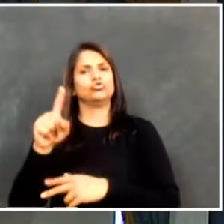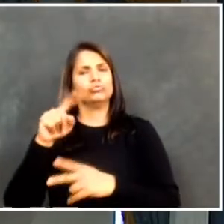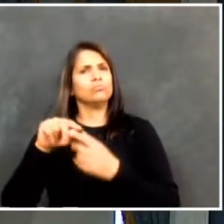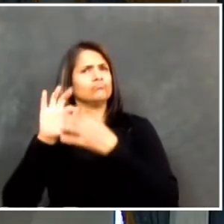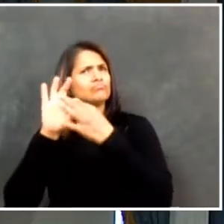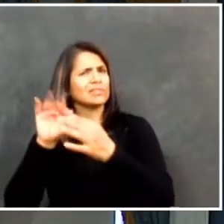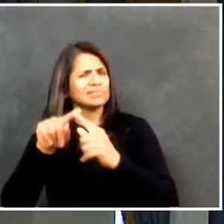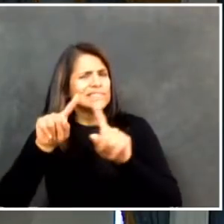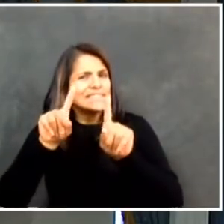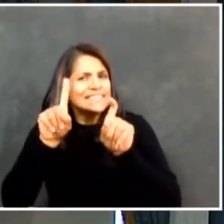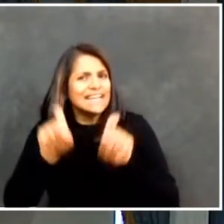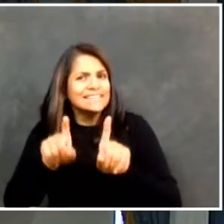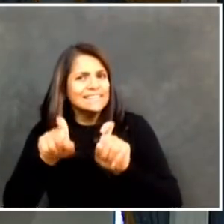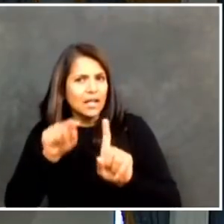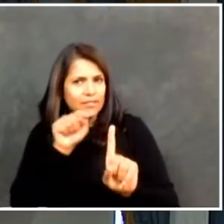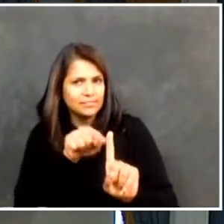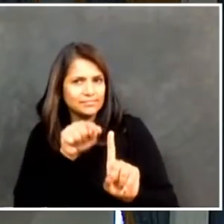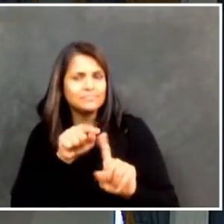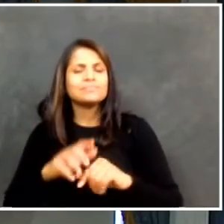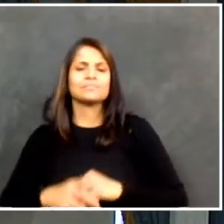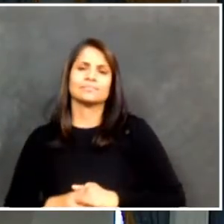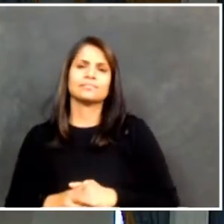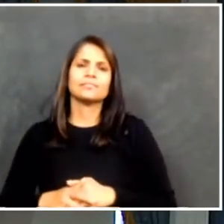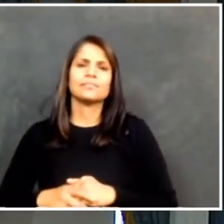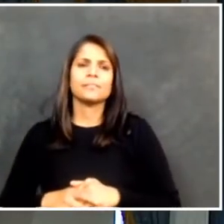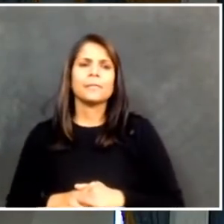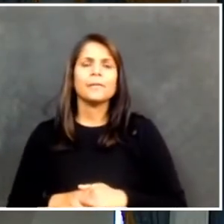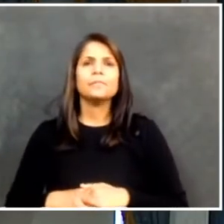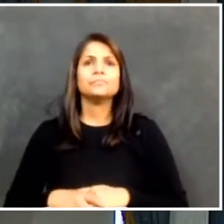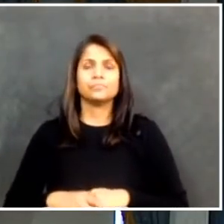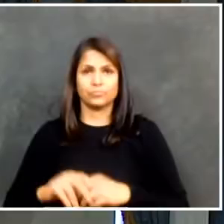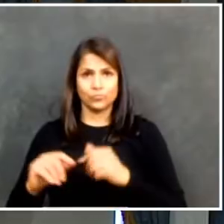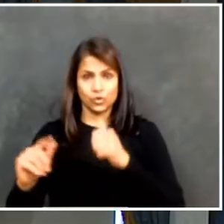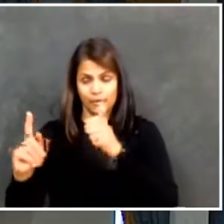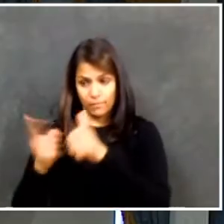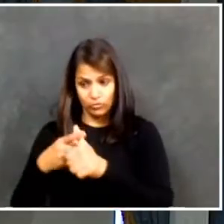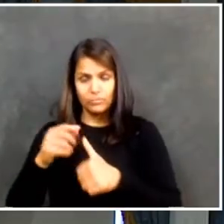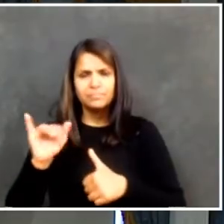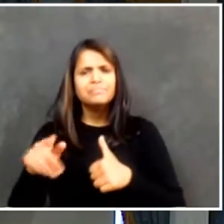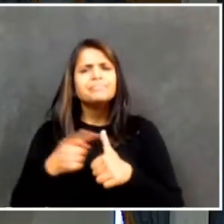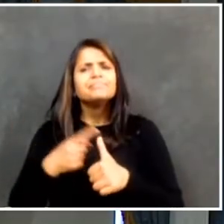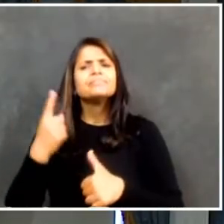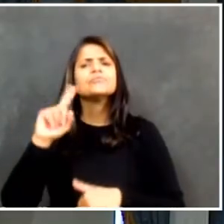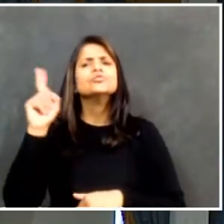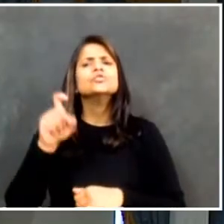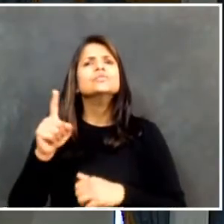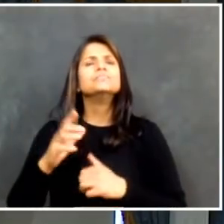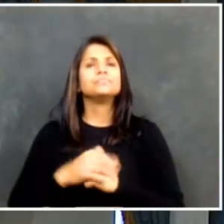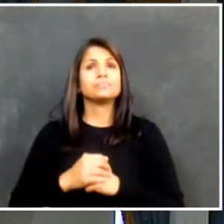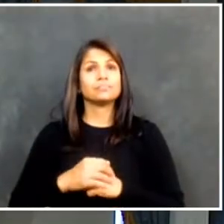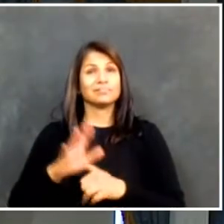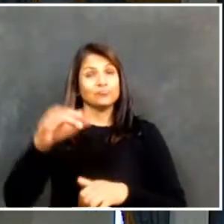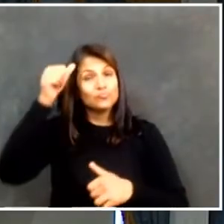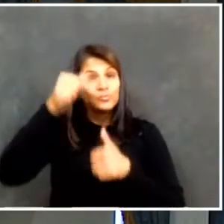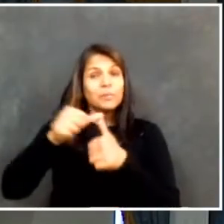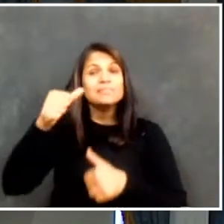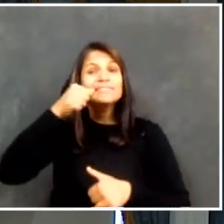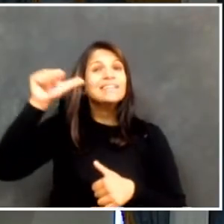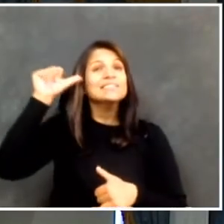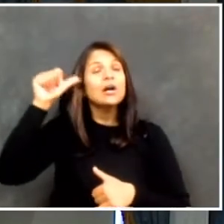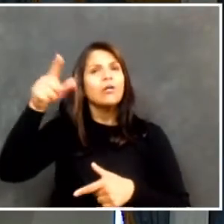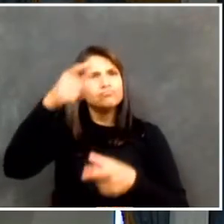you. The first part is we saw with the data you released yesterday that of the probable